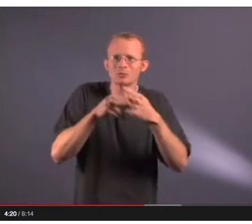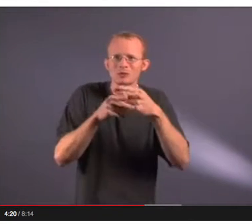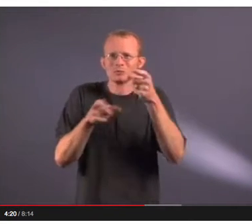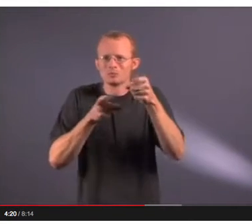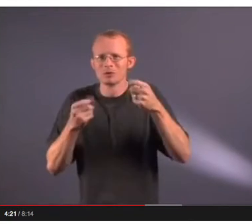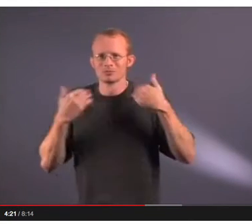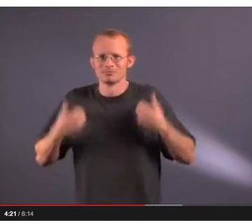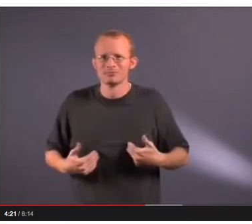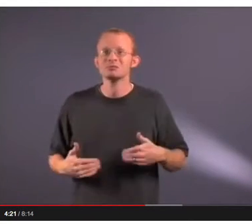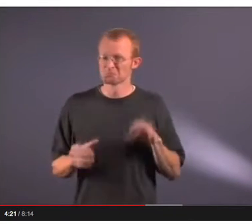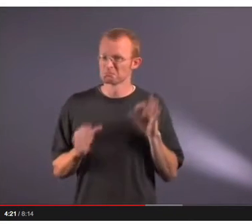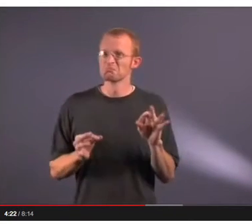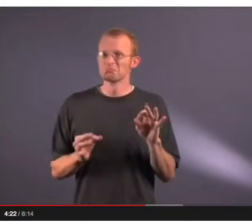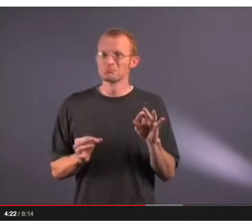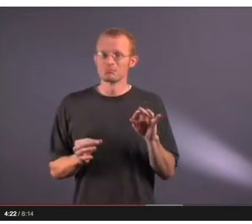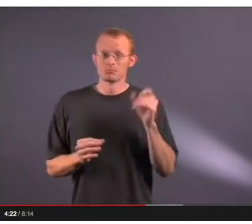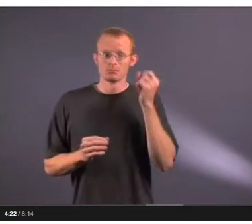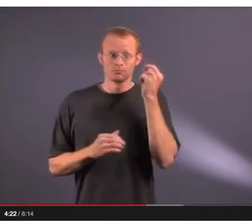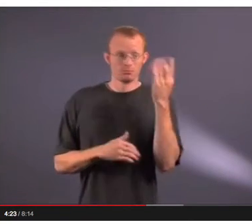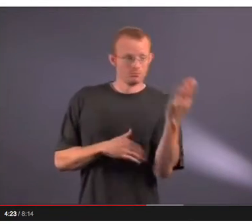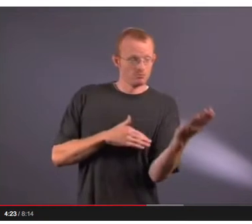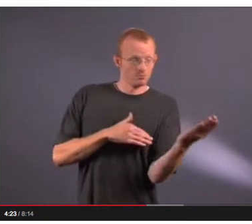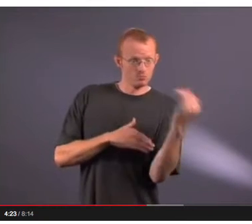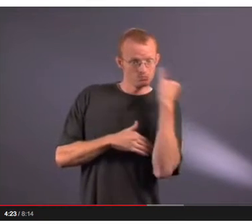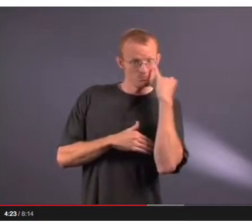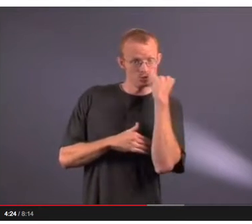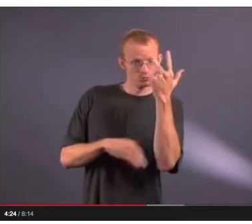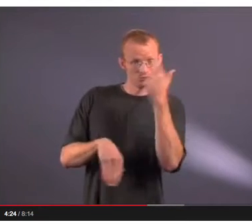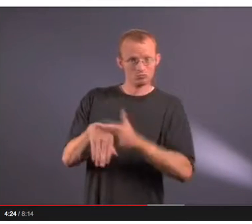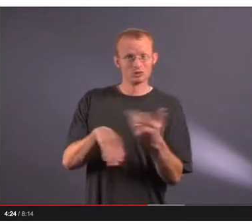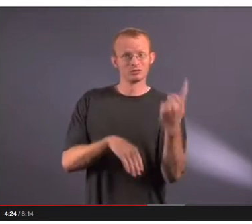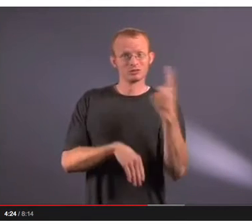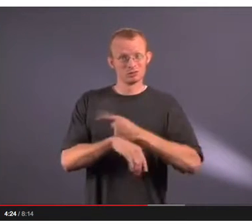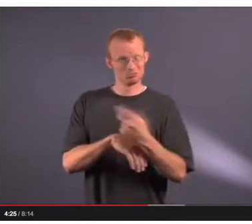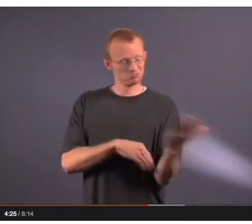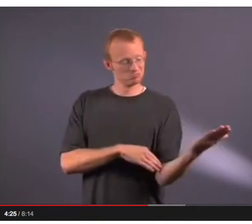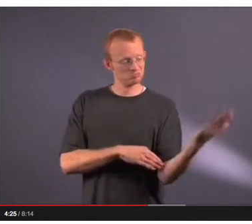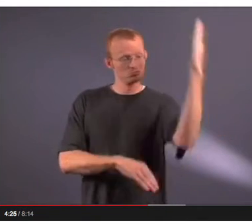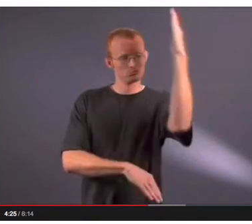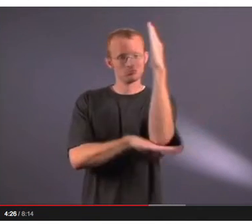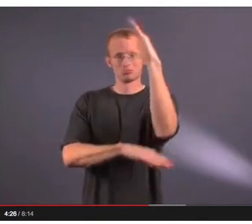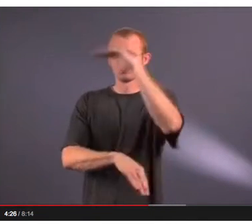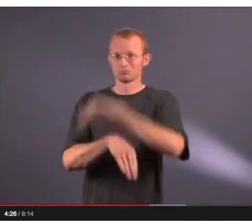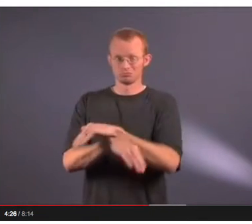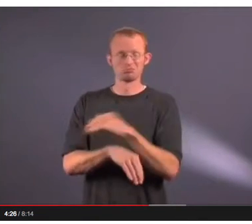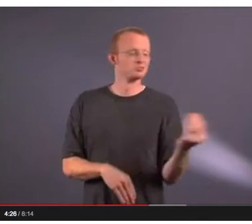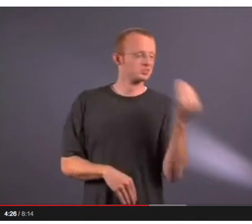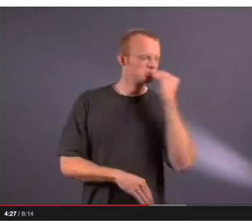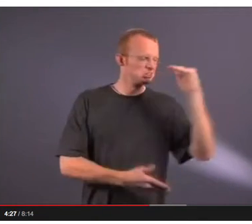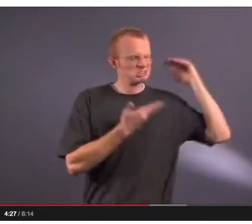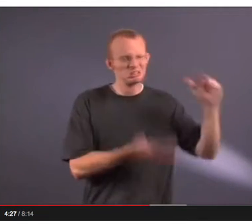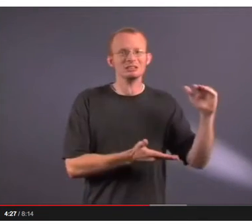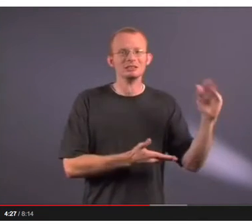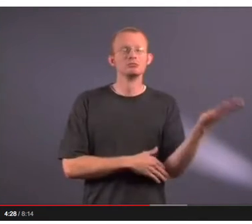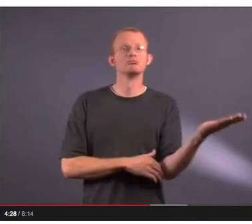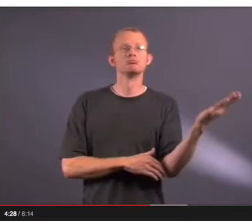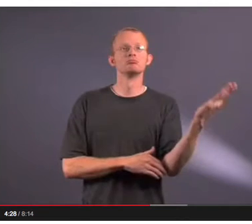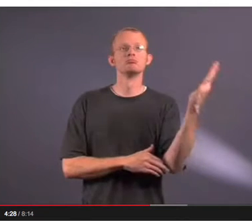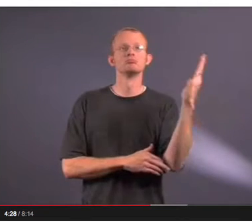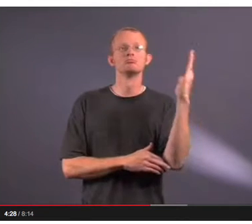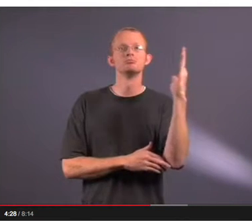It's better to spread it out. It helps to manage your weight, helps to make your body healthier. So if you eat 3 times a day, morning, noon, and night,